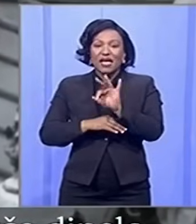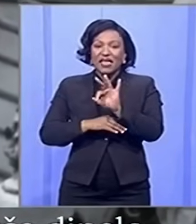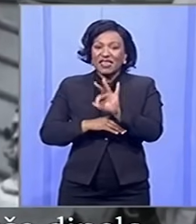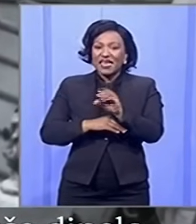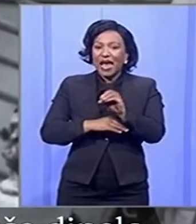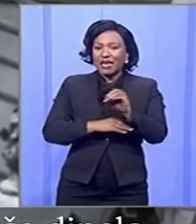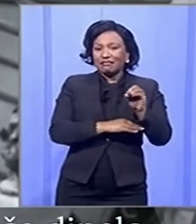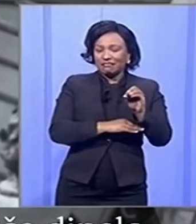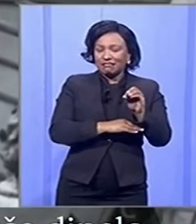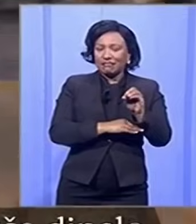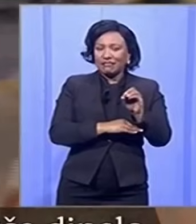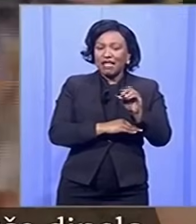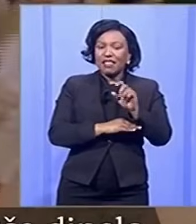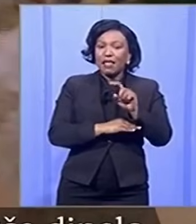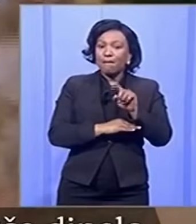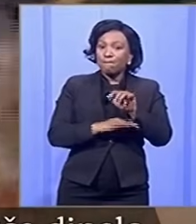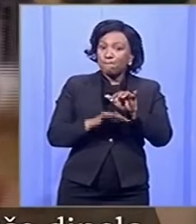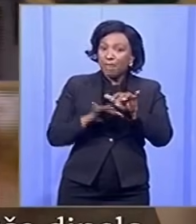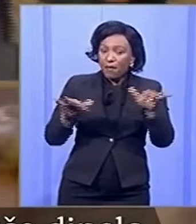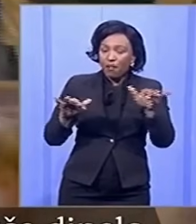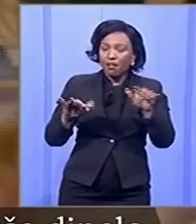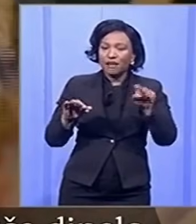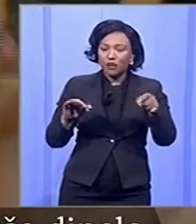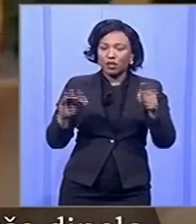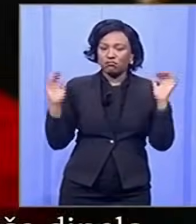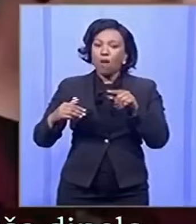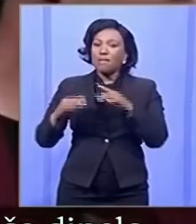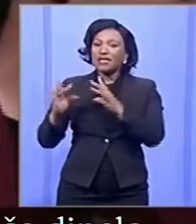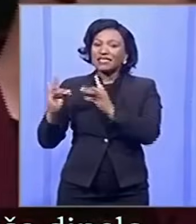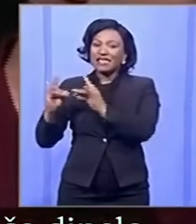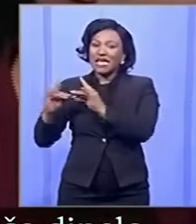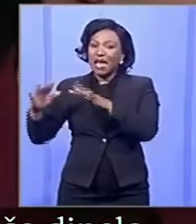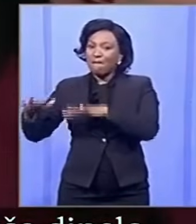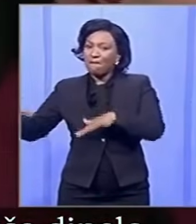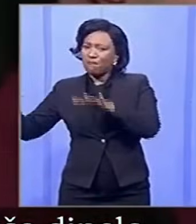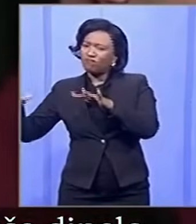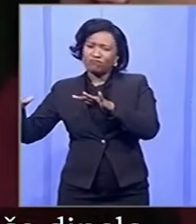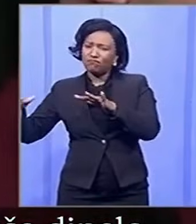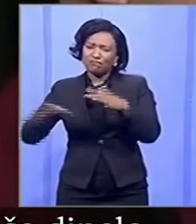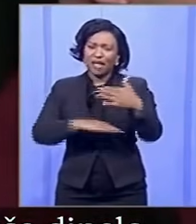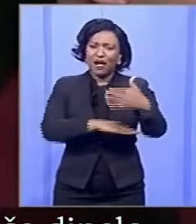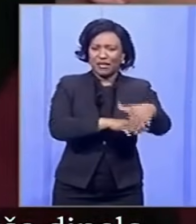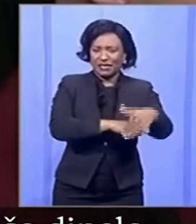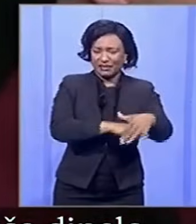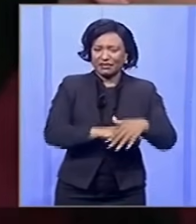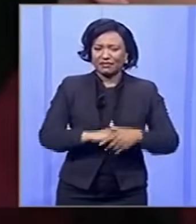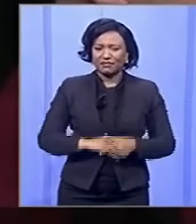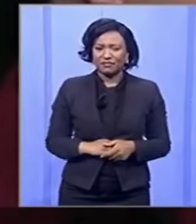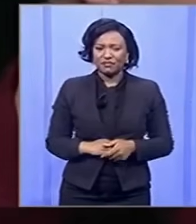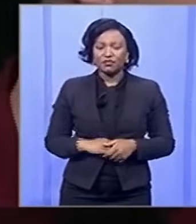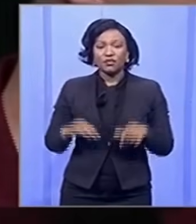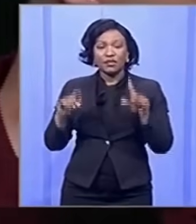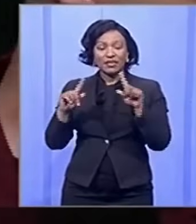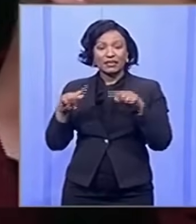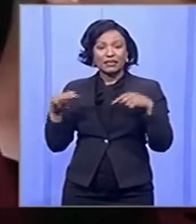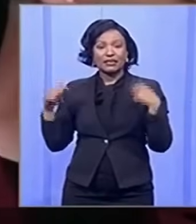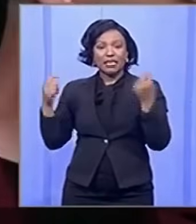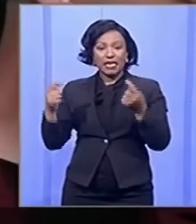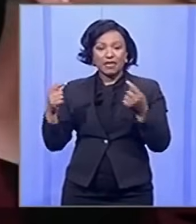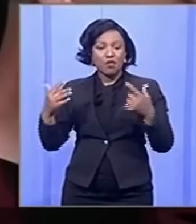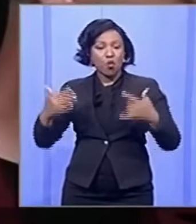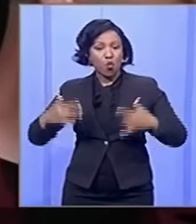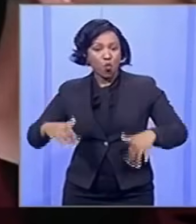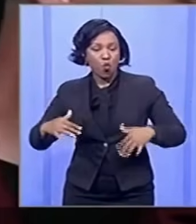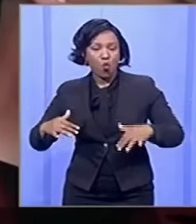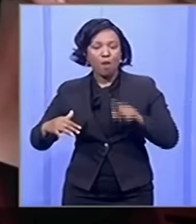le la mathomo historing ya di-Olimpiki. We just did this morning the same things that we have done for years, which means to